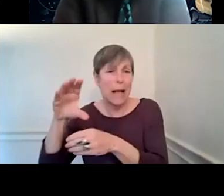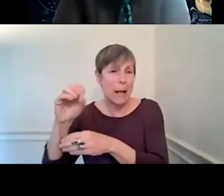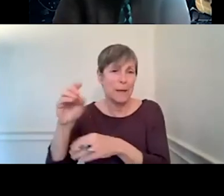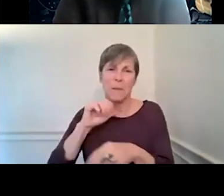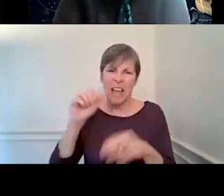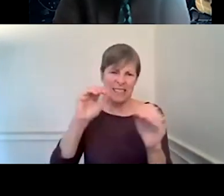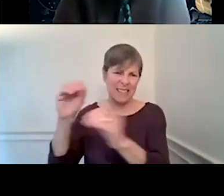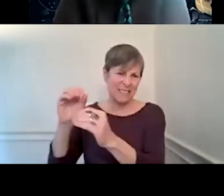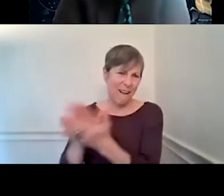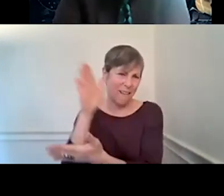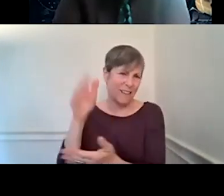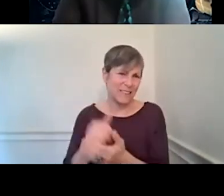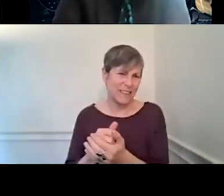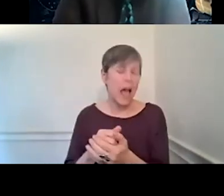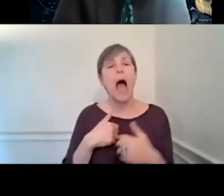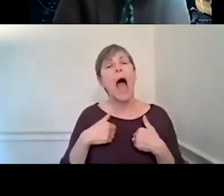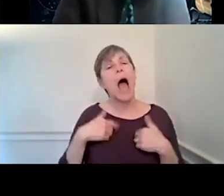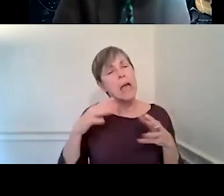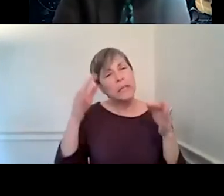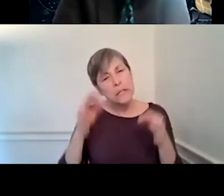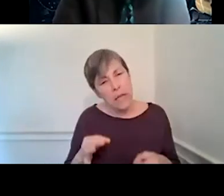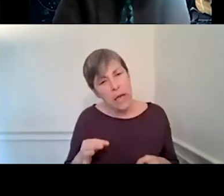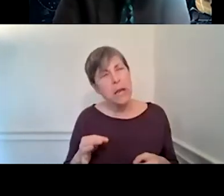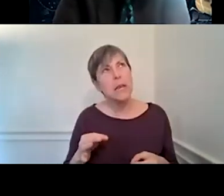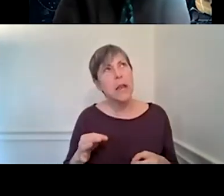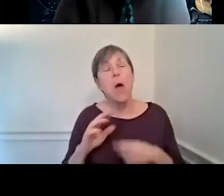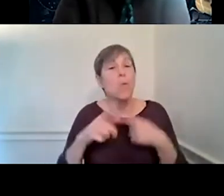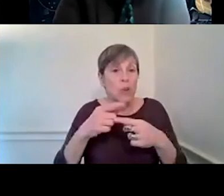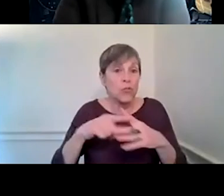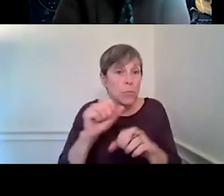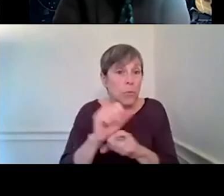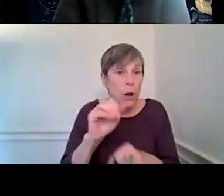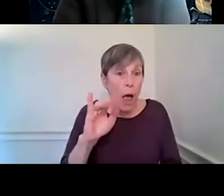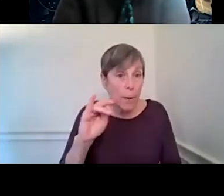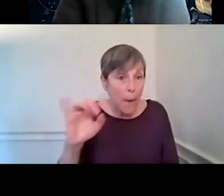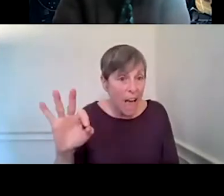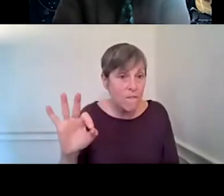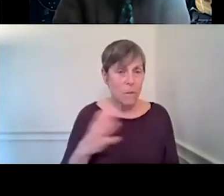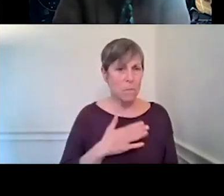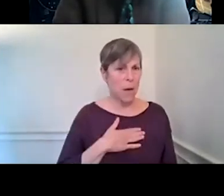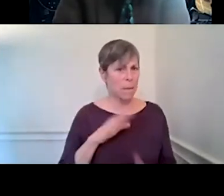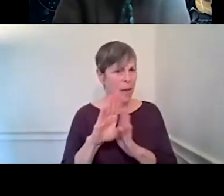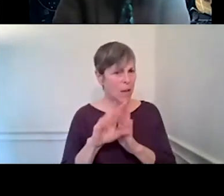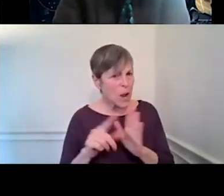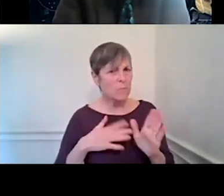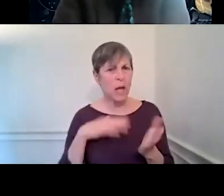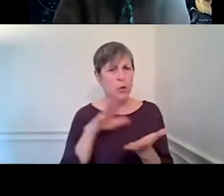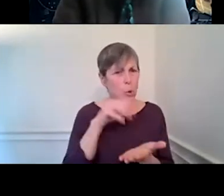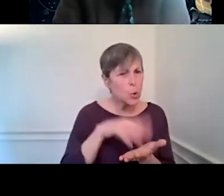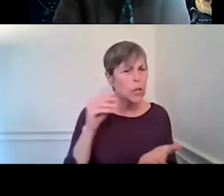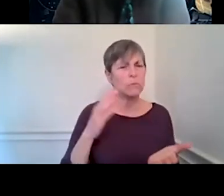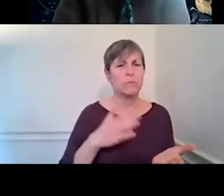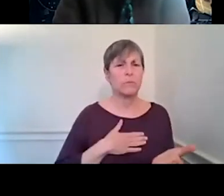to do something. When I went to IMF, I wanted to practice my profession, but connect with an